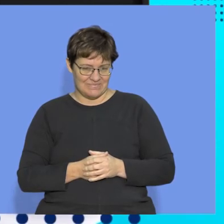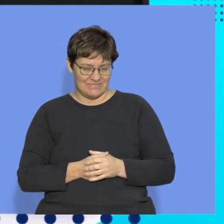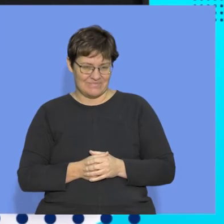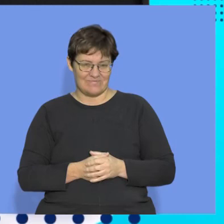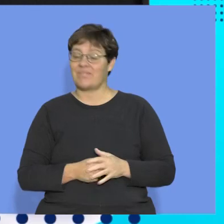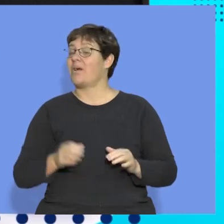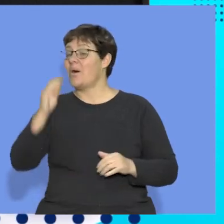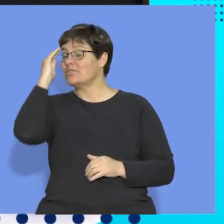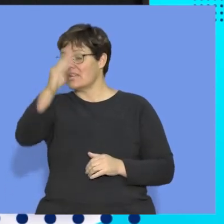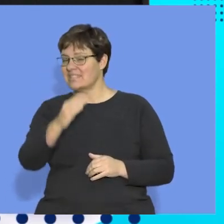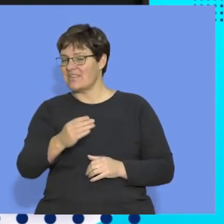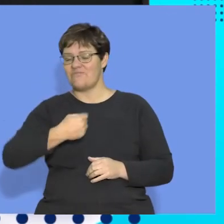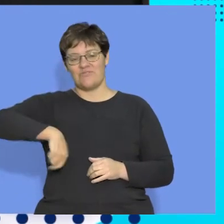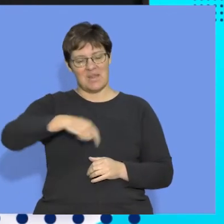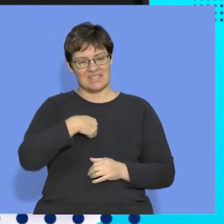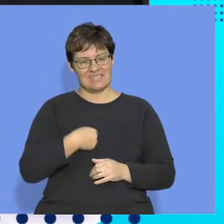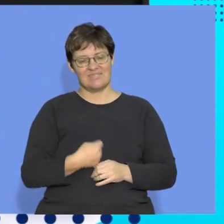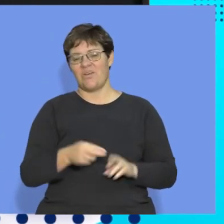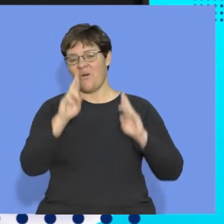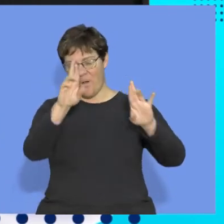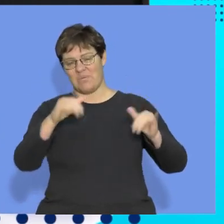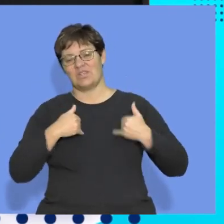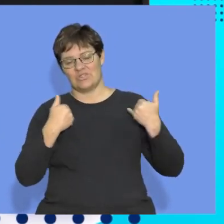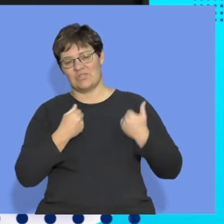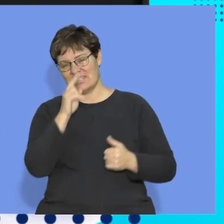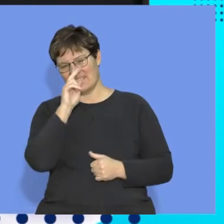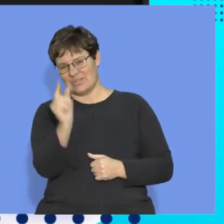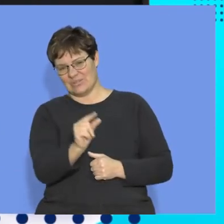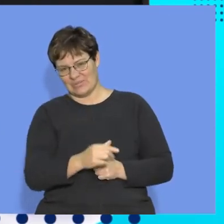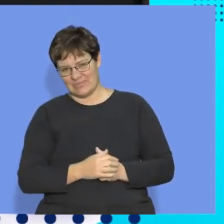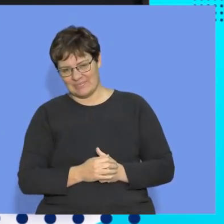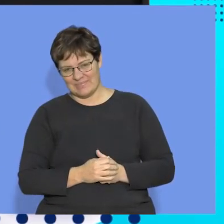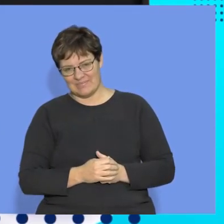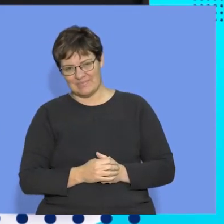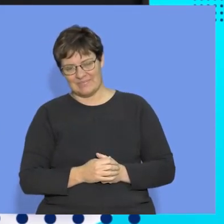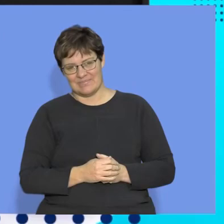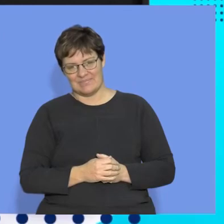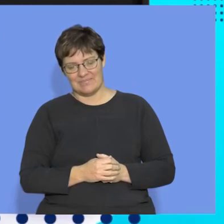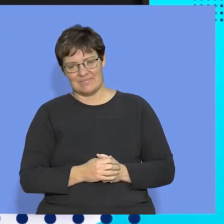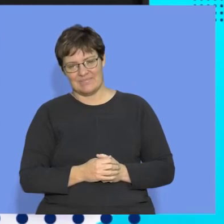Okay. Cheers, guys. This is bye from us, and we hope that you enjoyed, and we hope to see you soon.